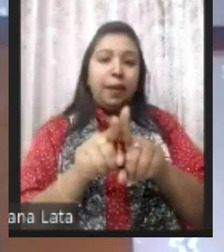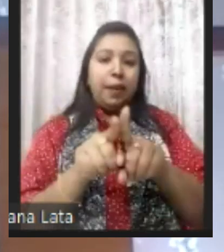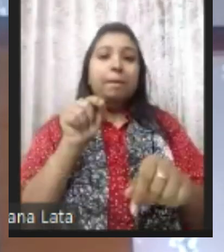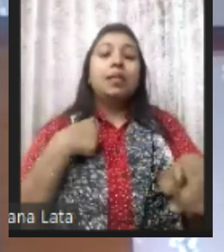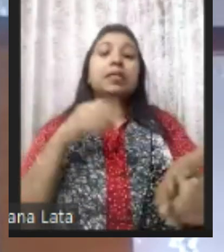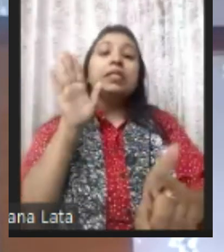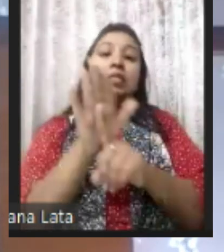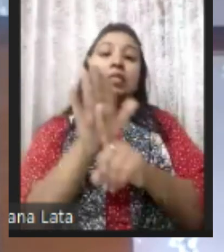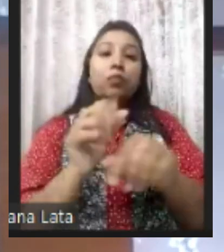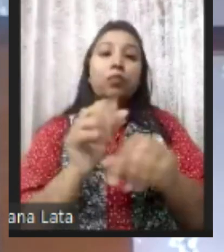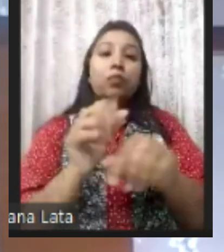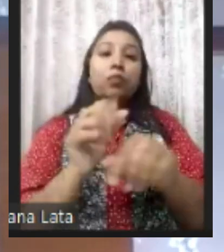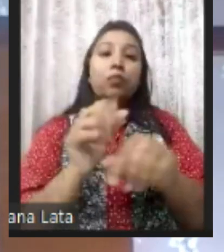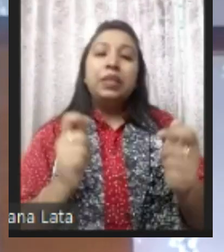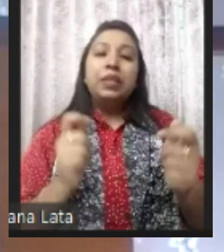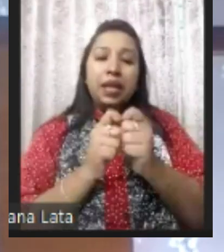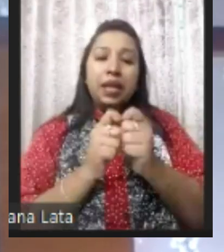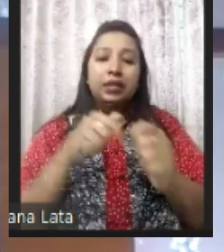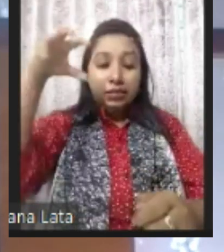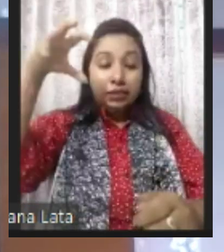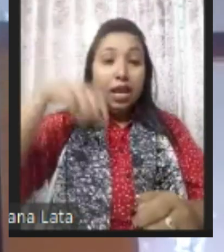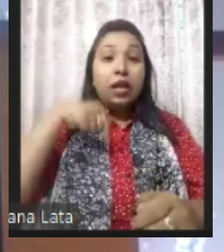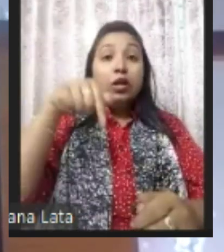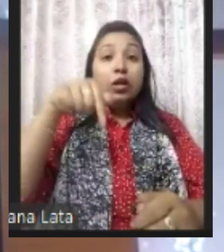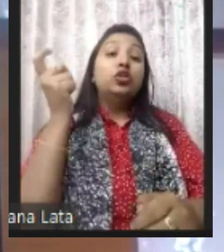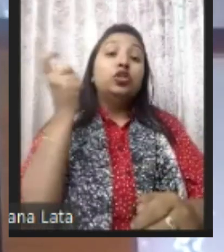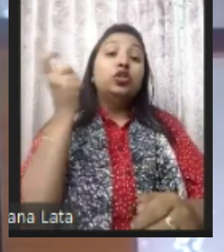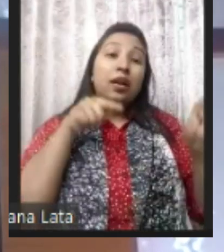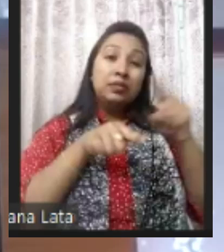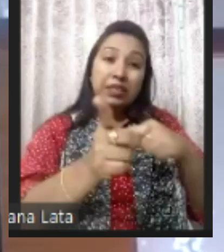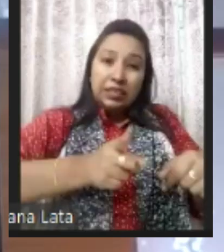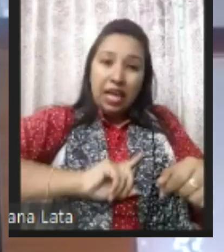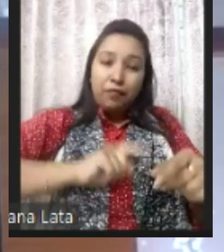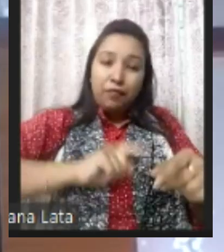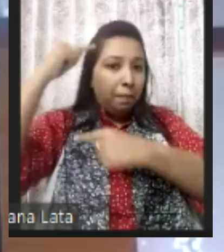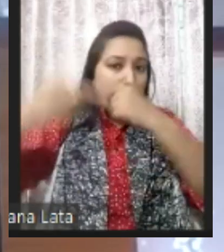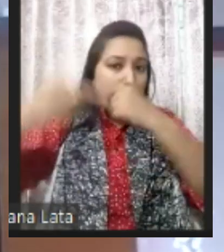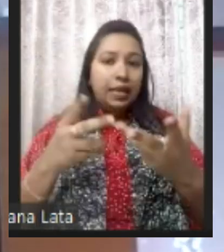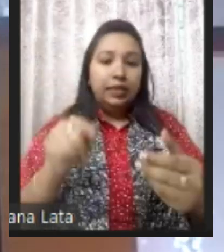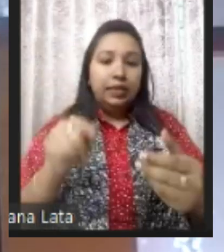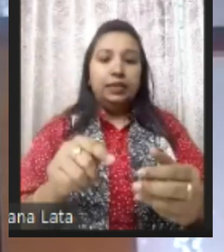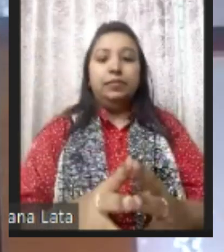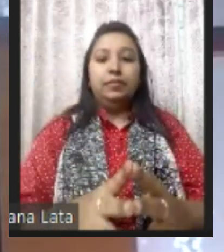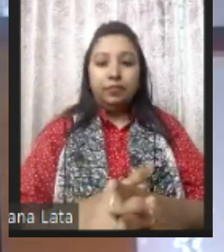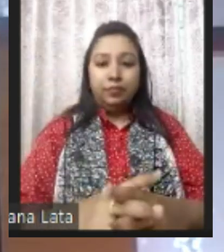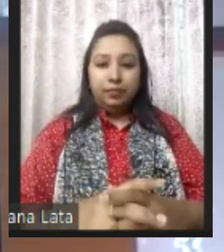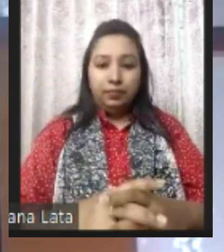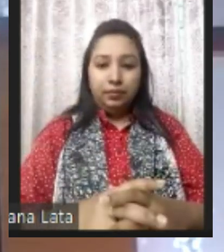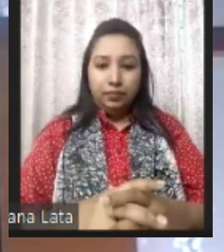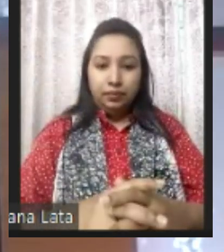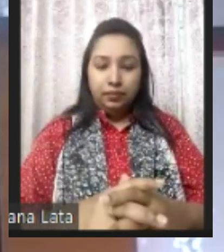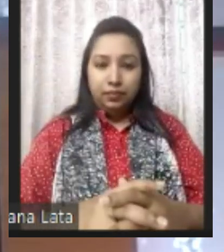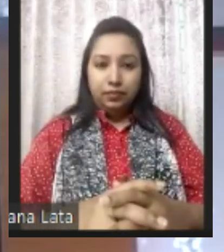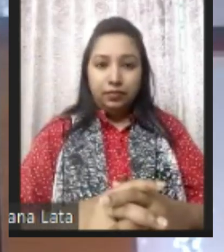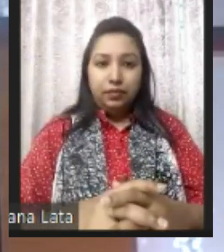and facilitating the local knowledge to the international level. That we can also help in terms of promoting